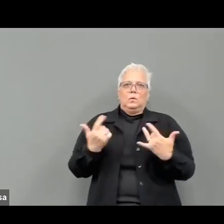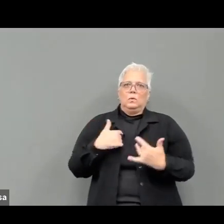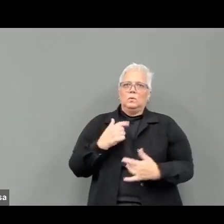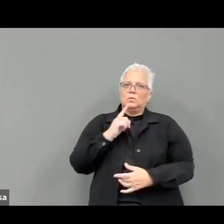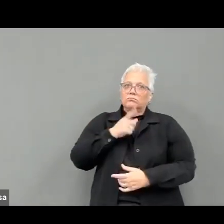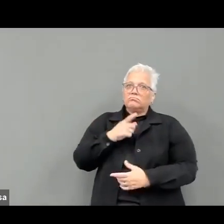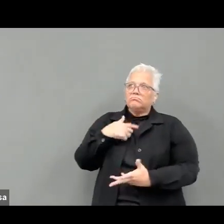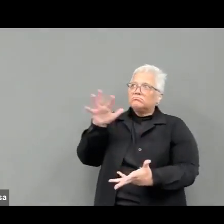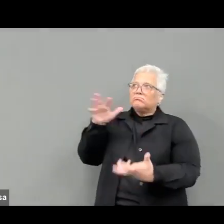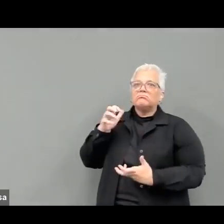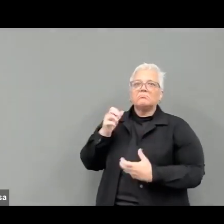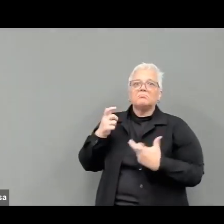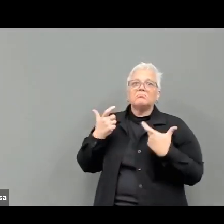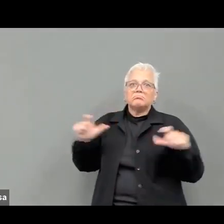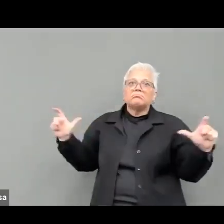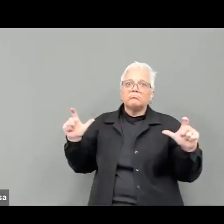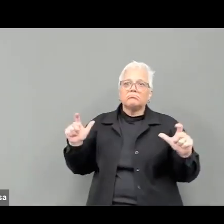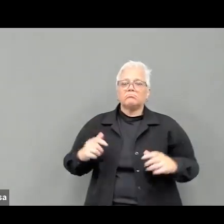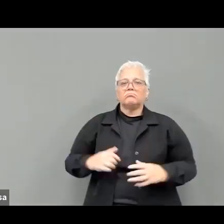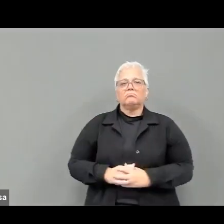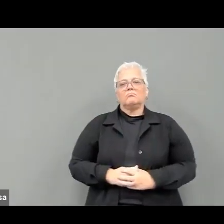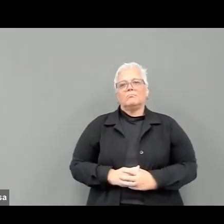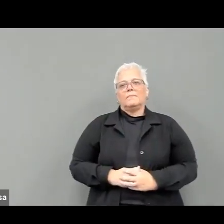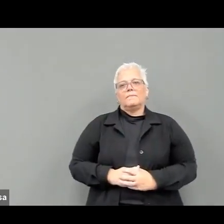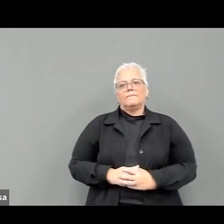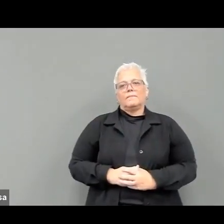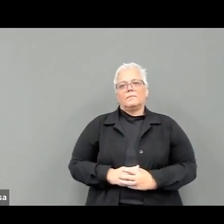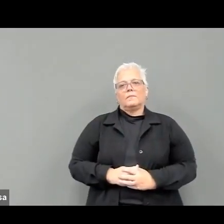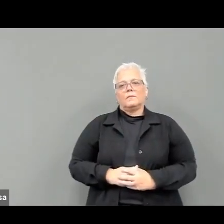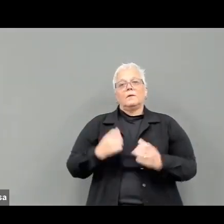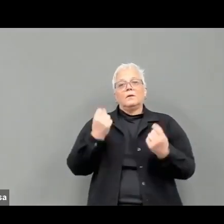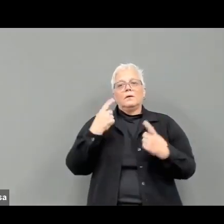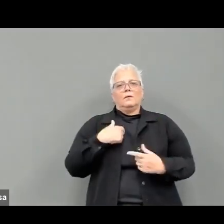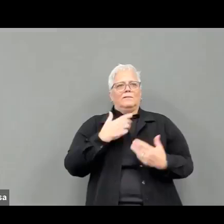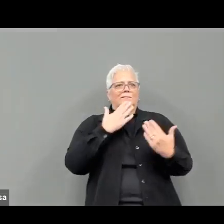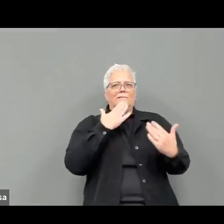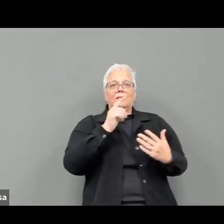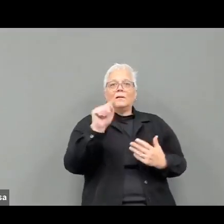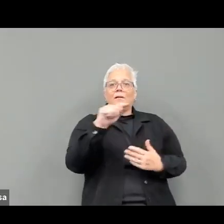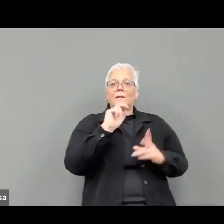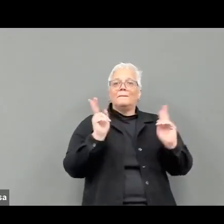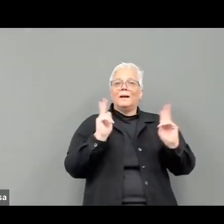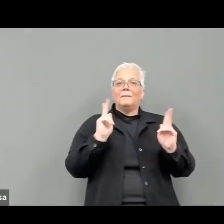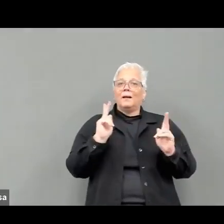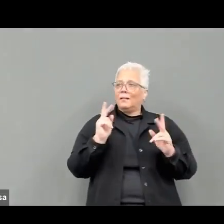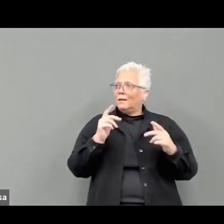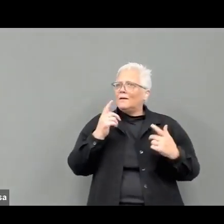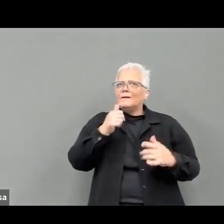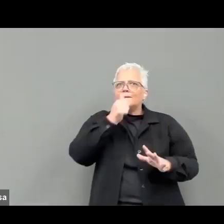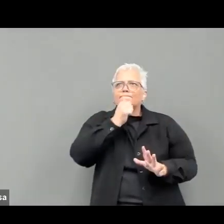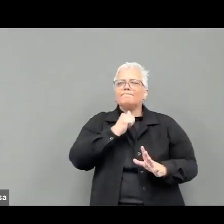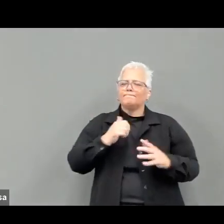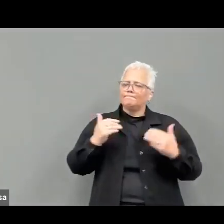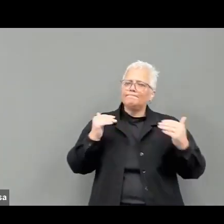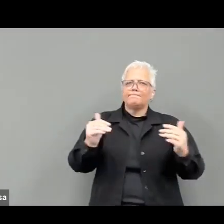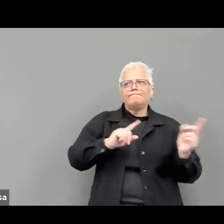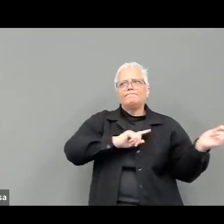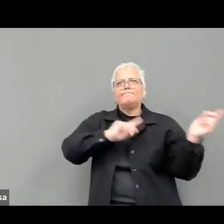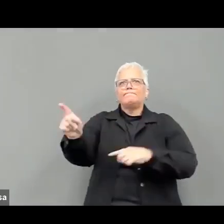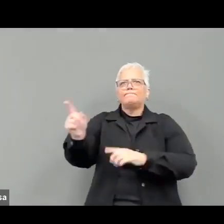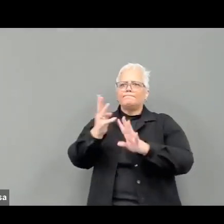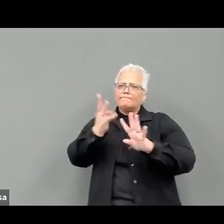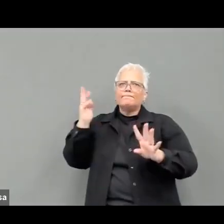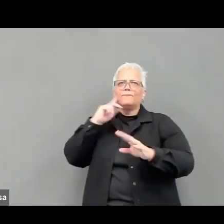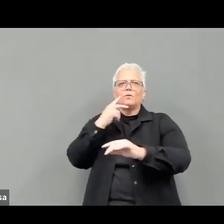of Oklahomans who are being very diligent about getting this vaccine to protect themselves and their